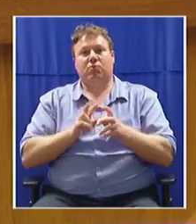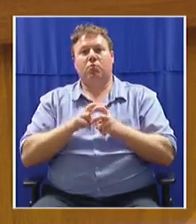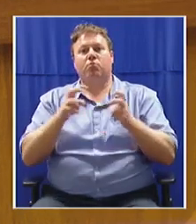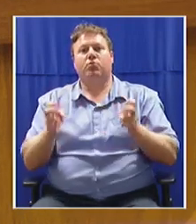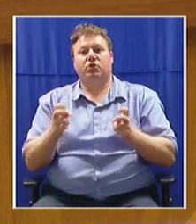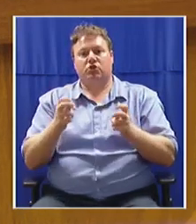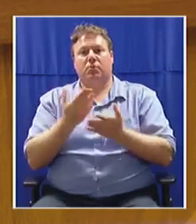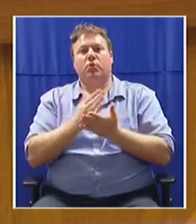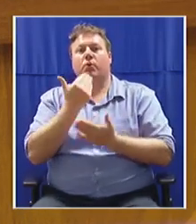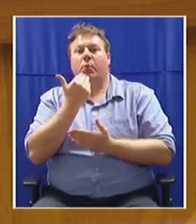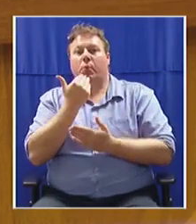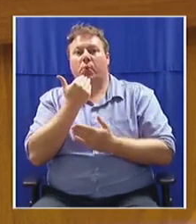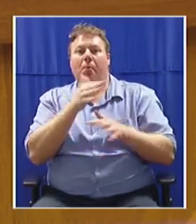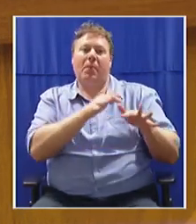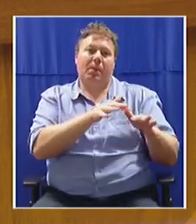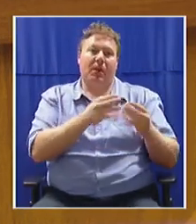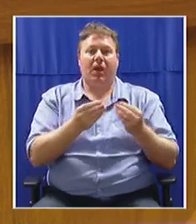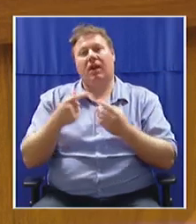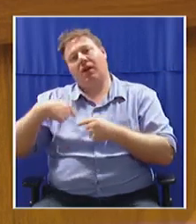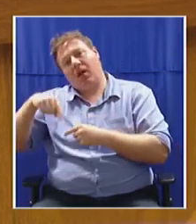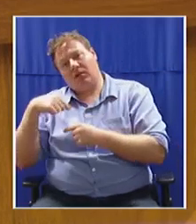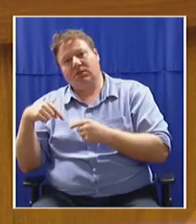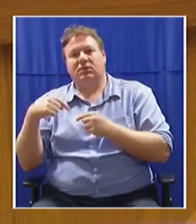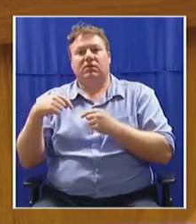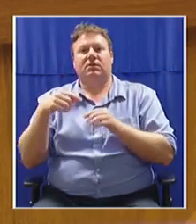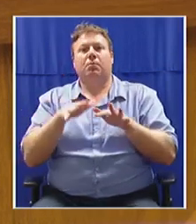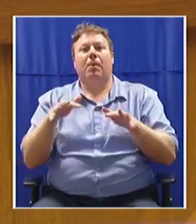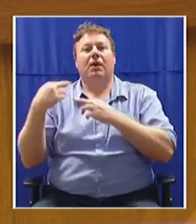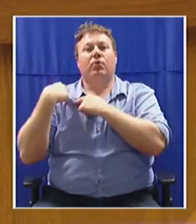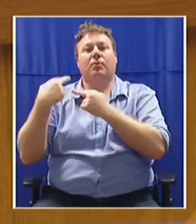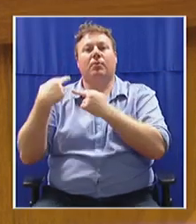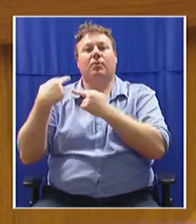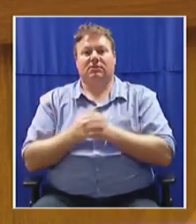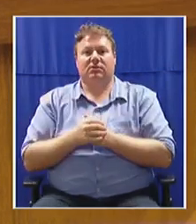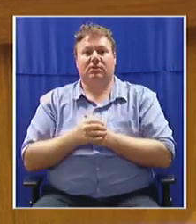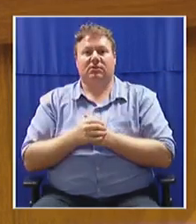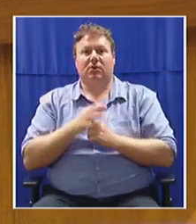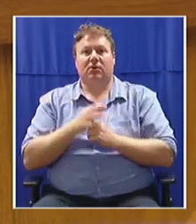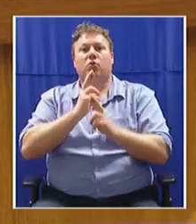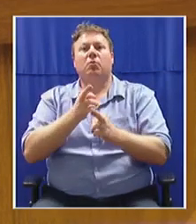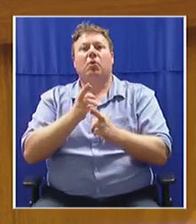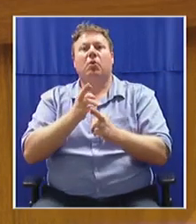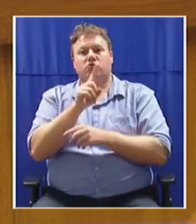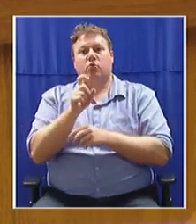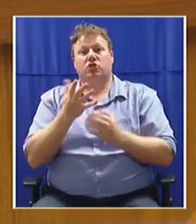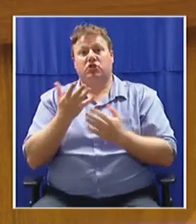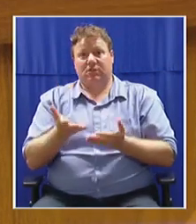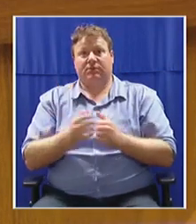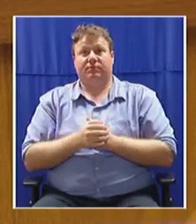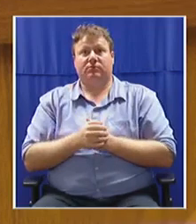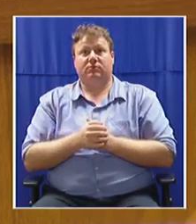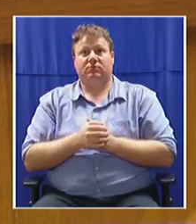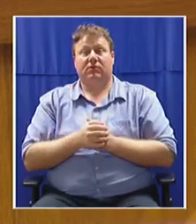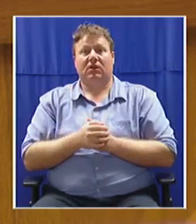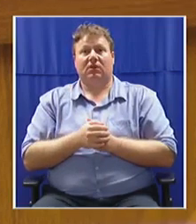public representatives. In response to the question at hand, let us